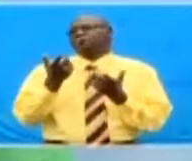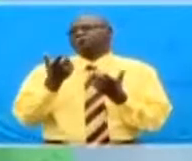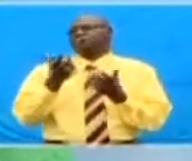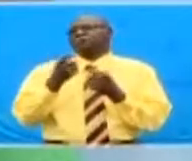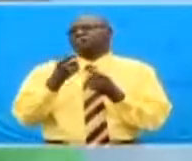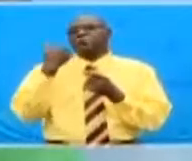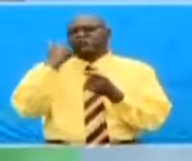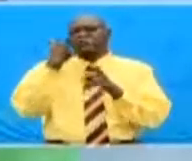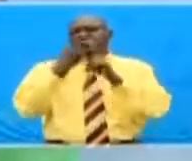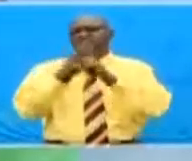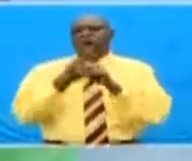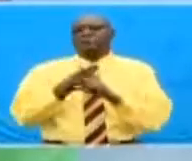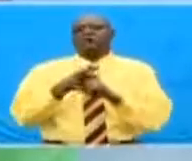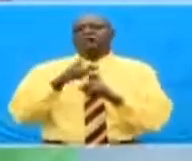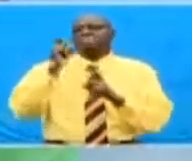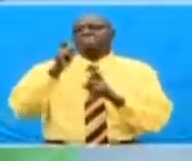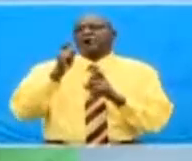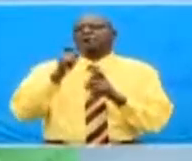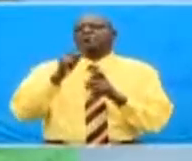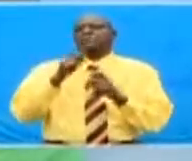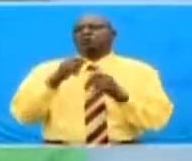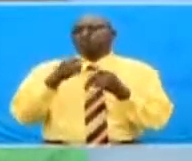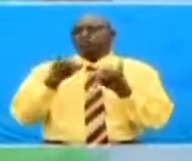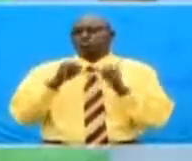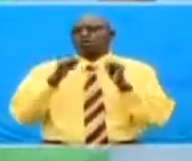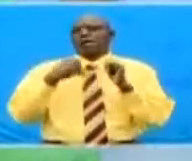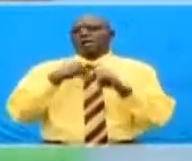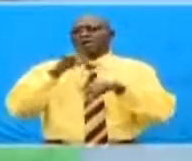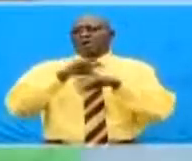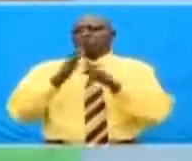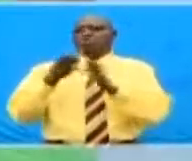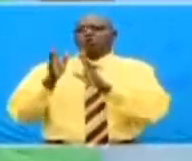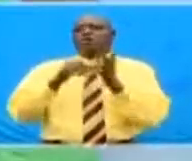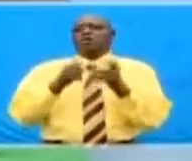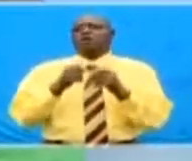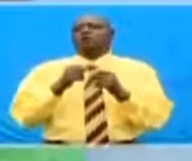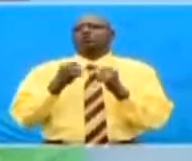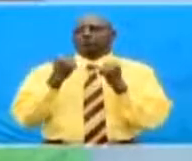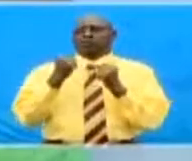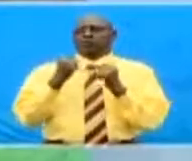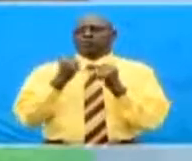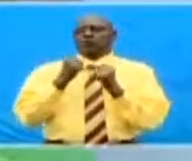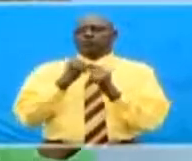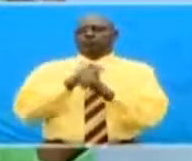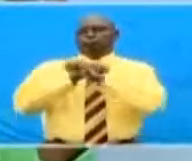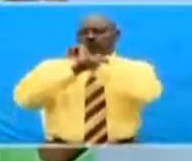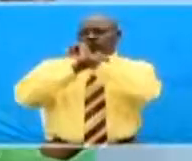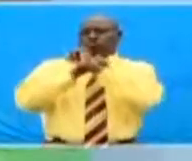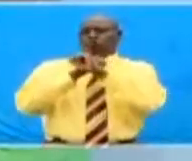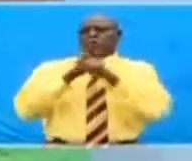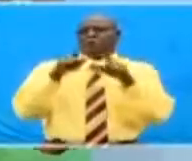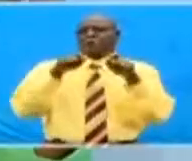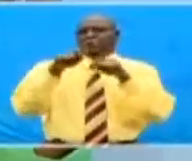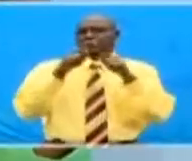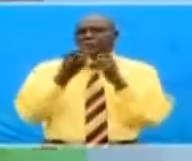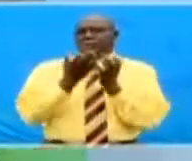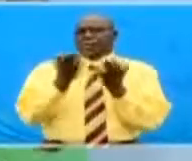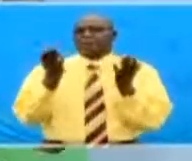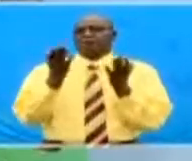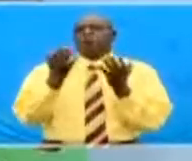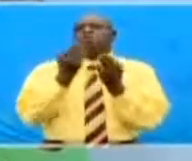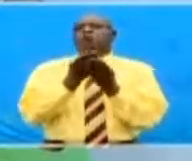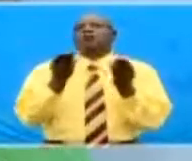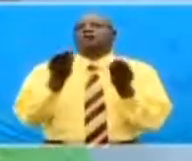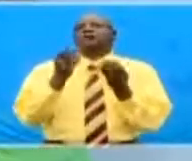resilient to the traditional way of managing them. So the research, the science behind these chemicals always brings new products that are safer